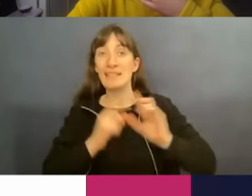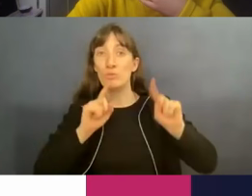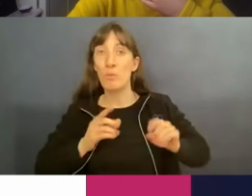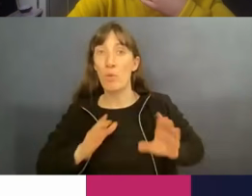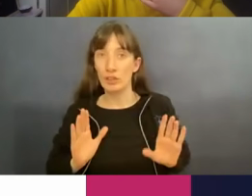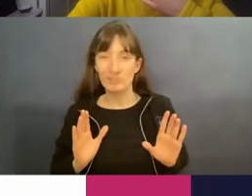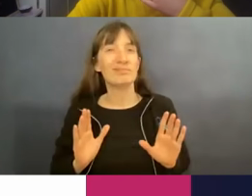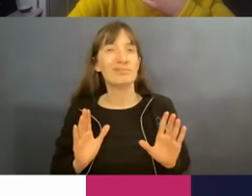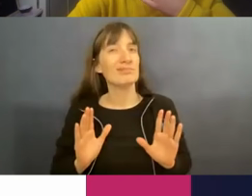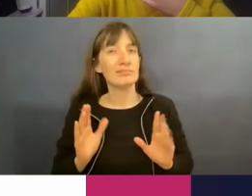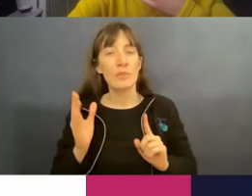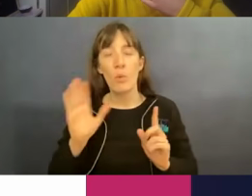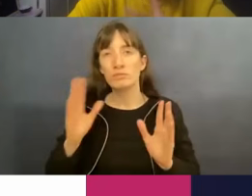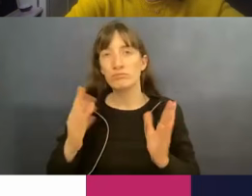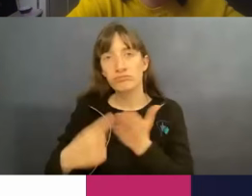later.